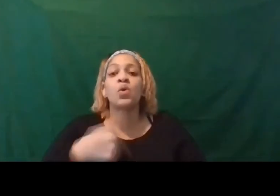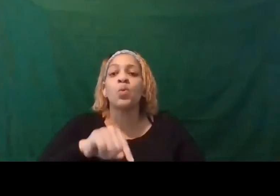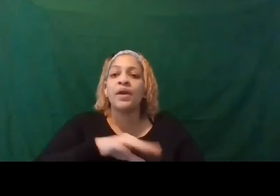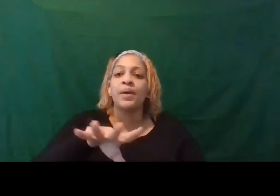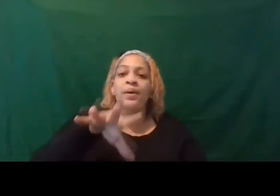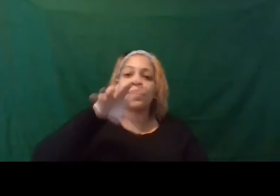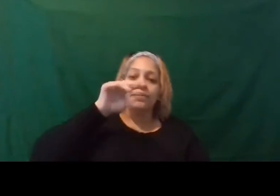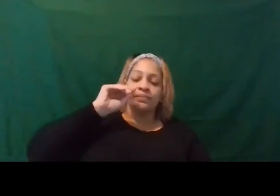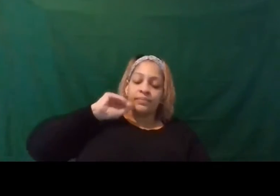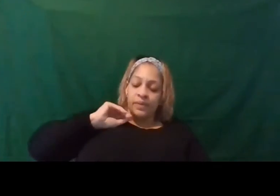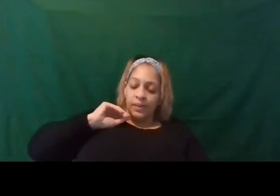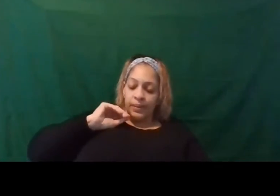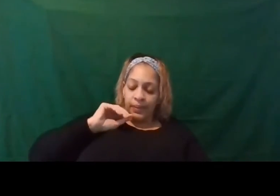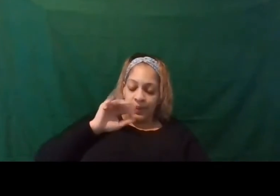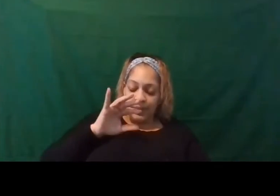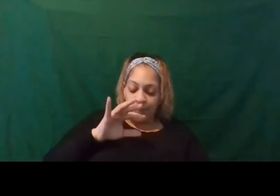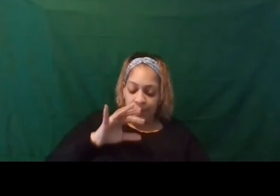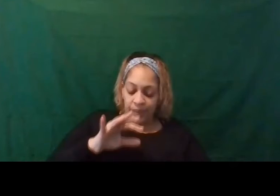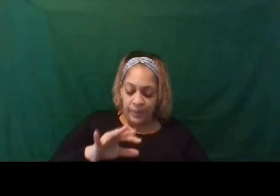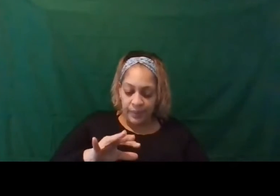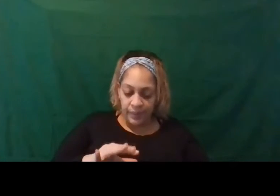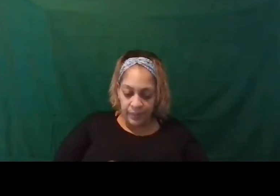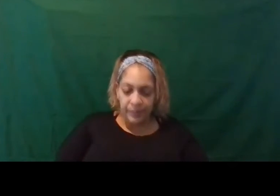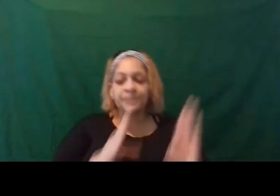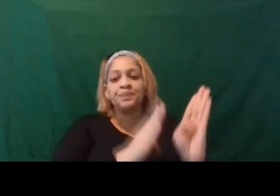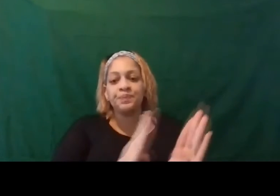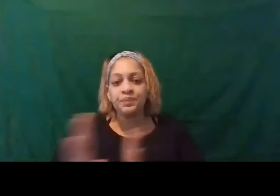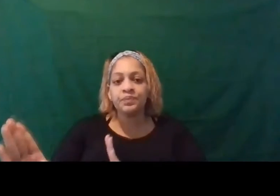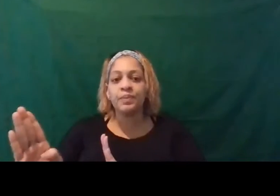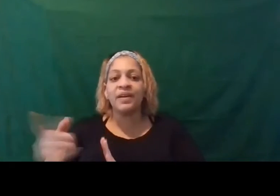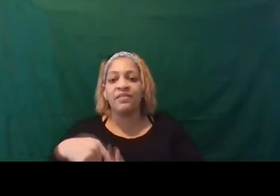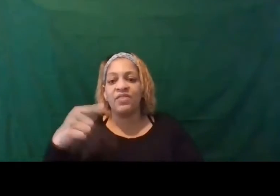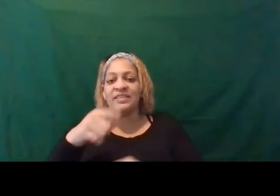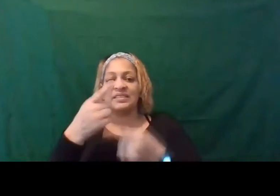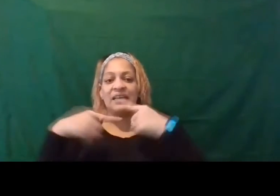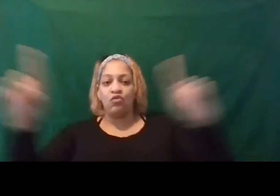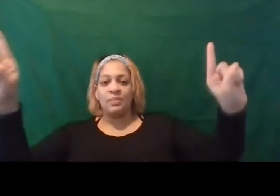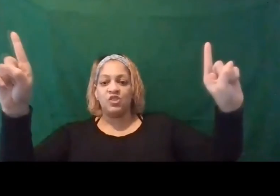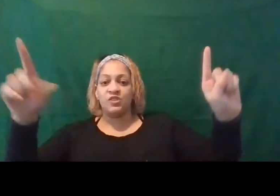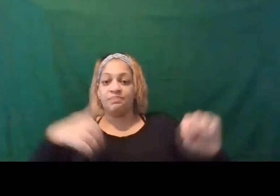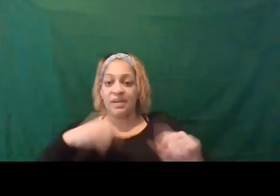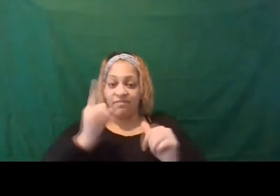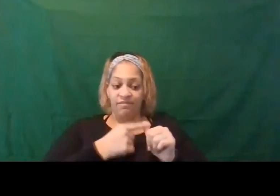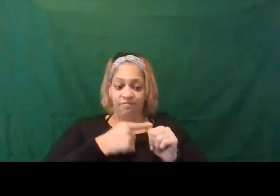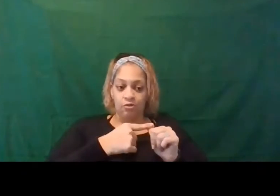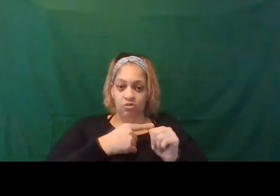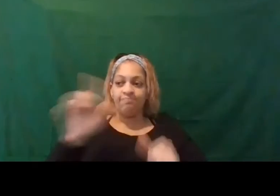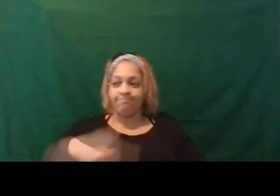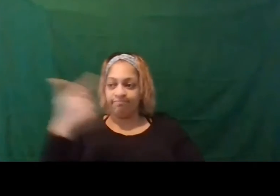as we prepare for our declaration for this week. This week's affirmation, I will read it first and then together. Love is